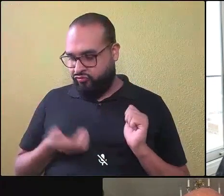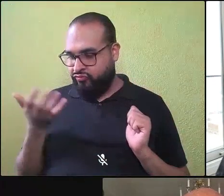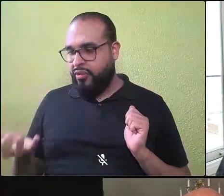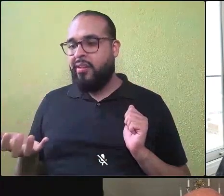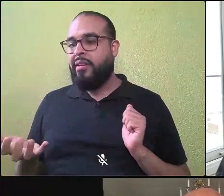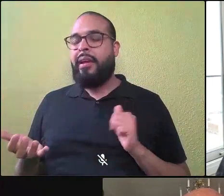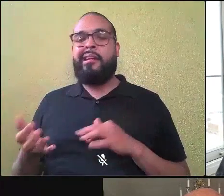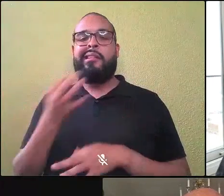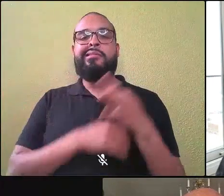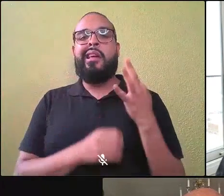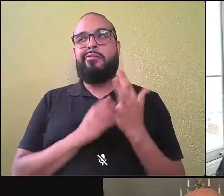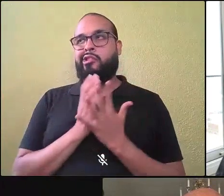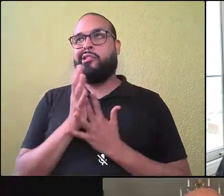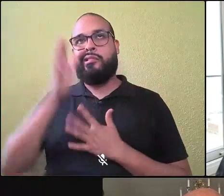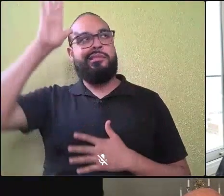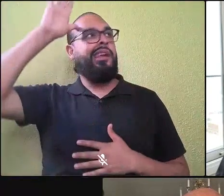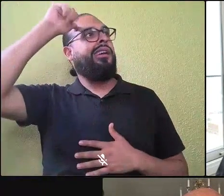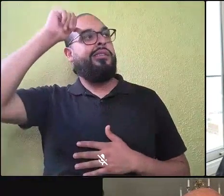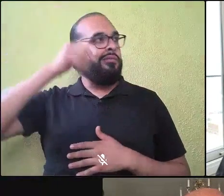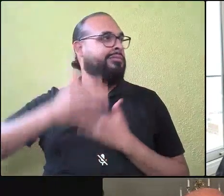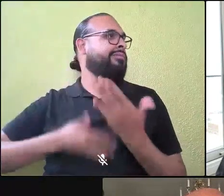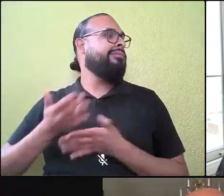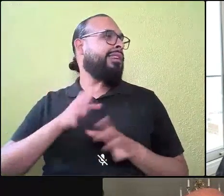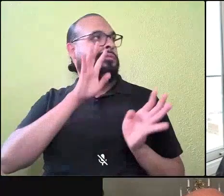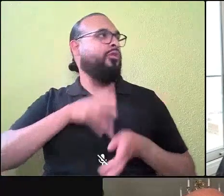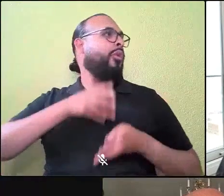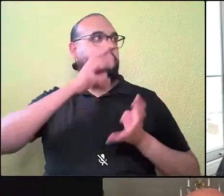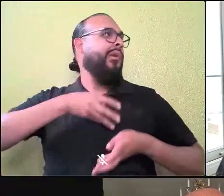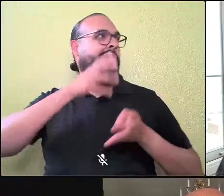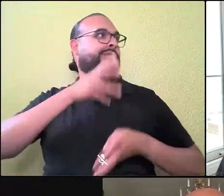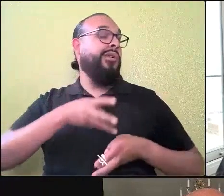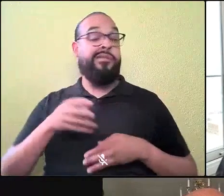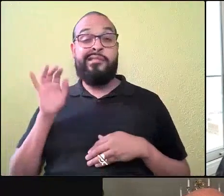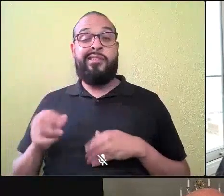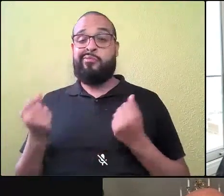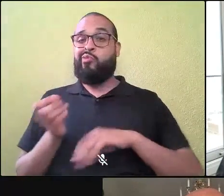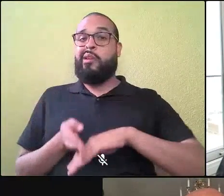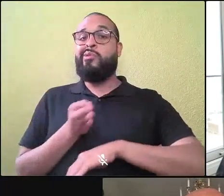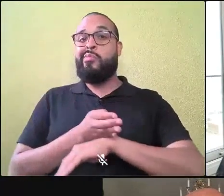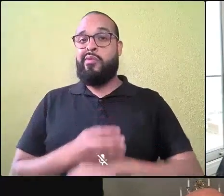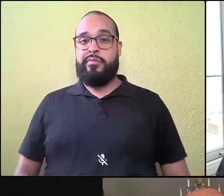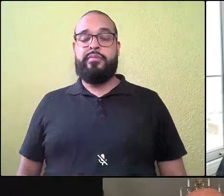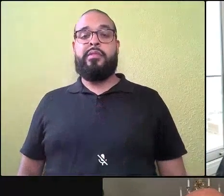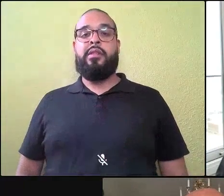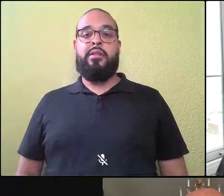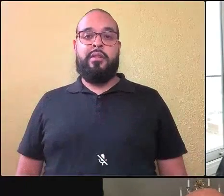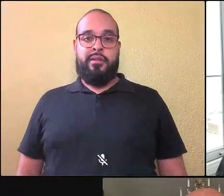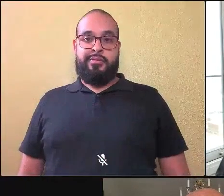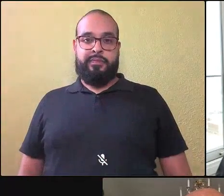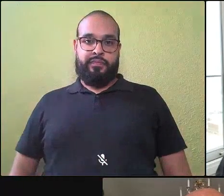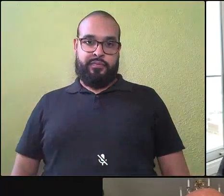push through things, which is something that I usually do. So I've been trying to be better at that. I think one of the things that also